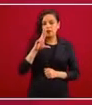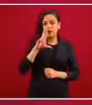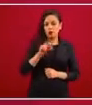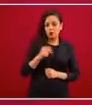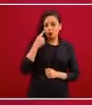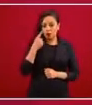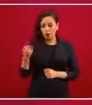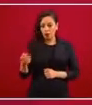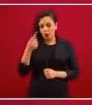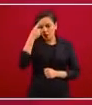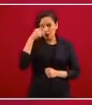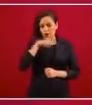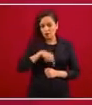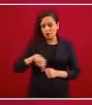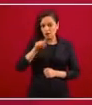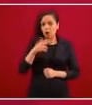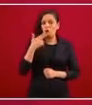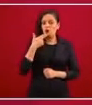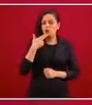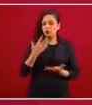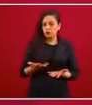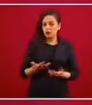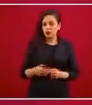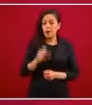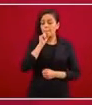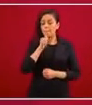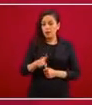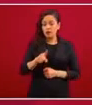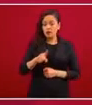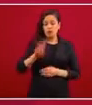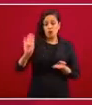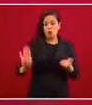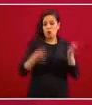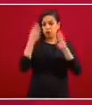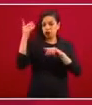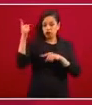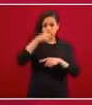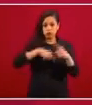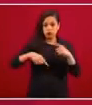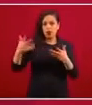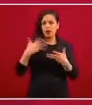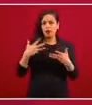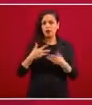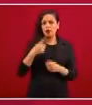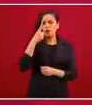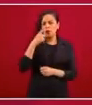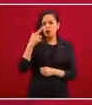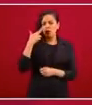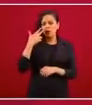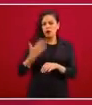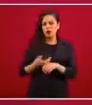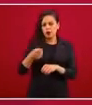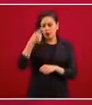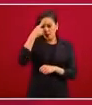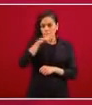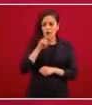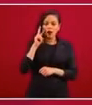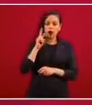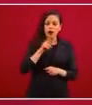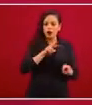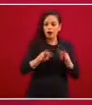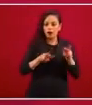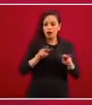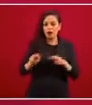And COFEPRIS provides the health authorizations,